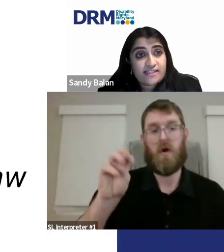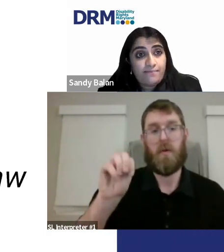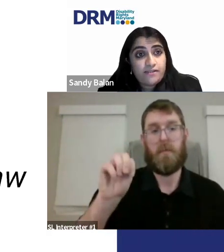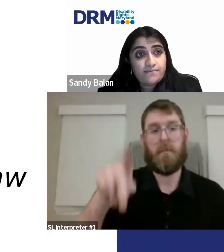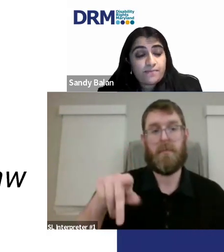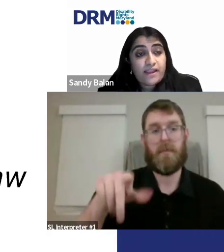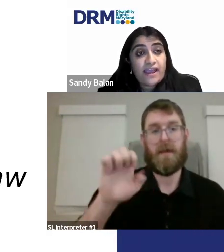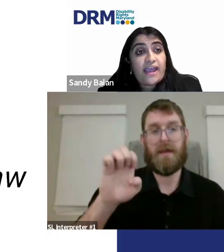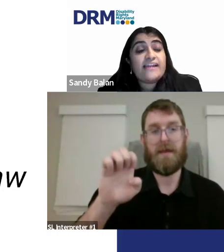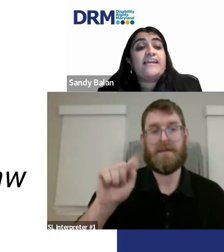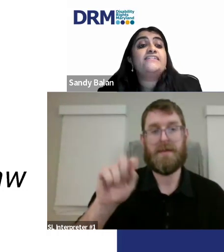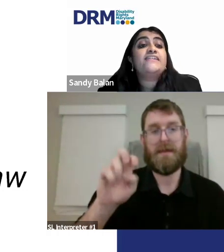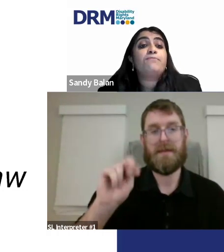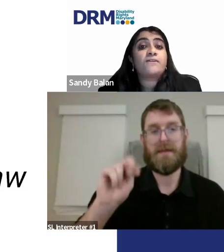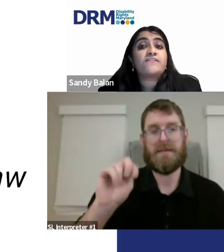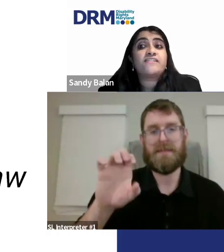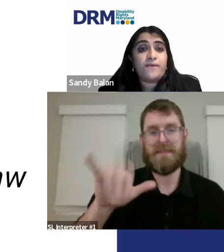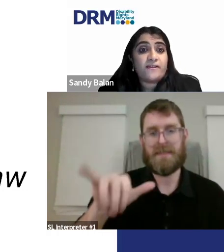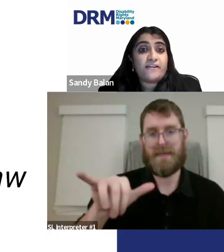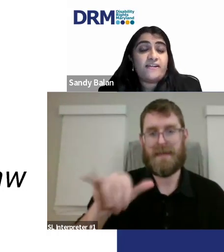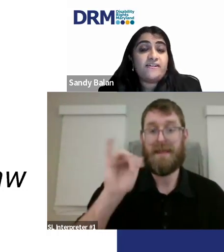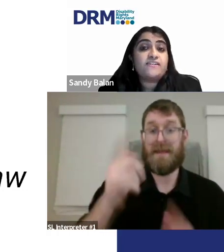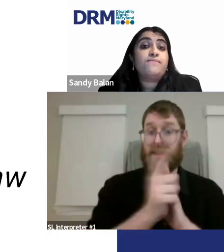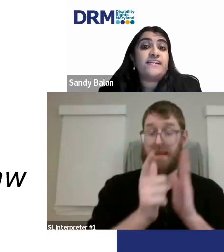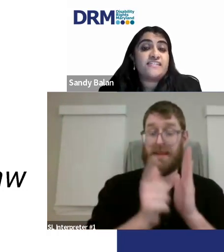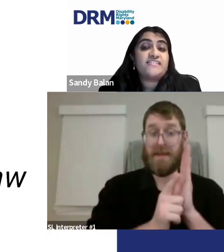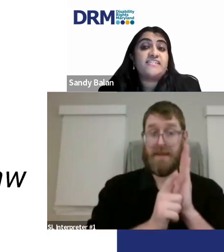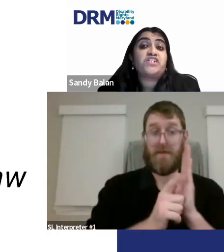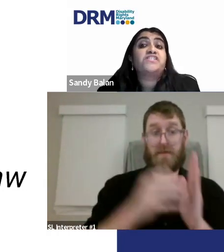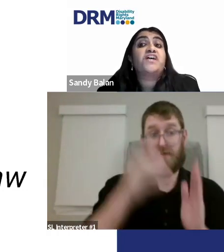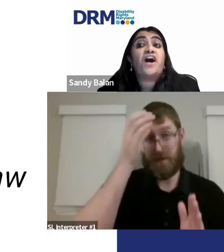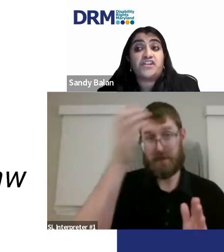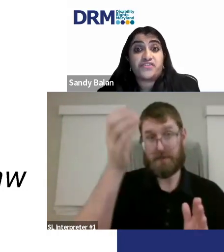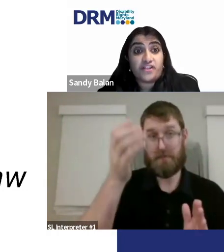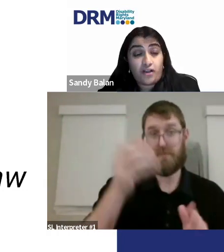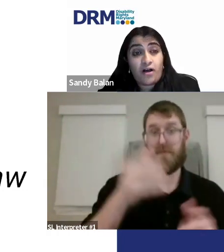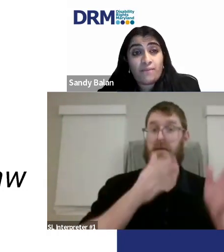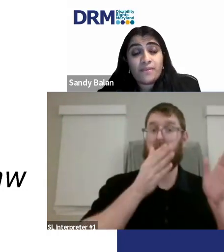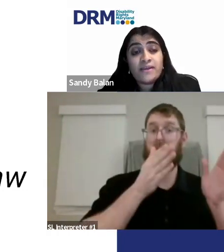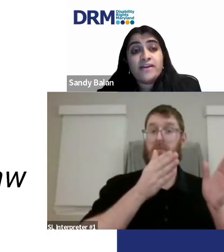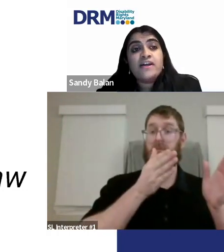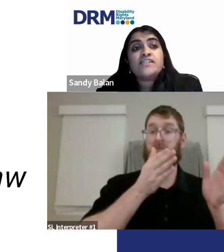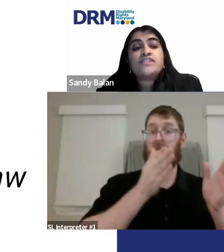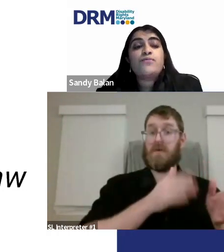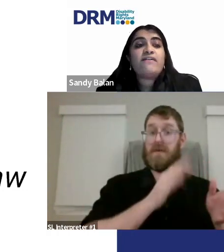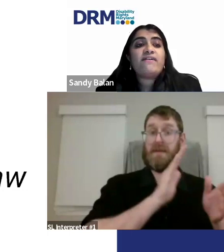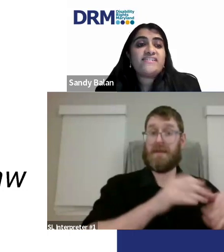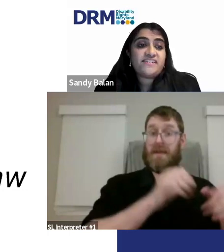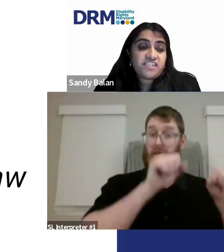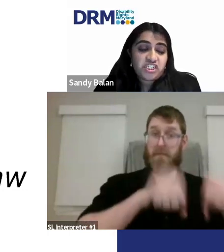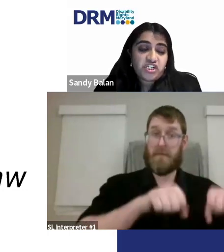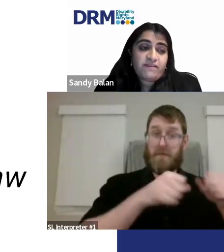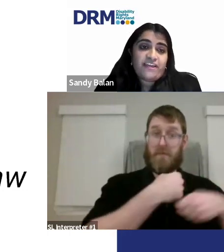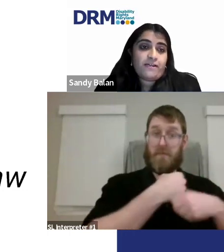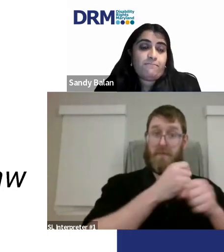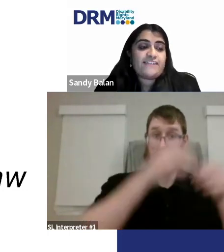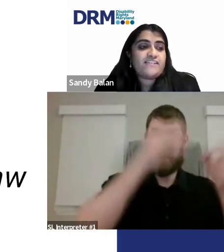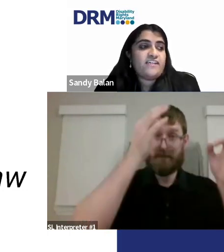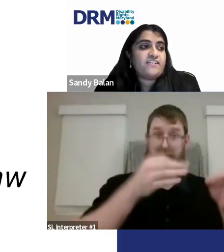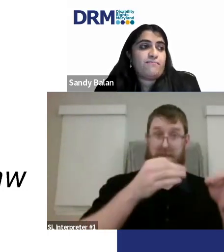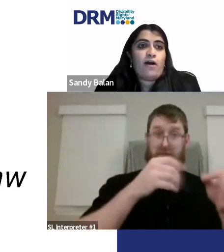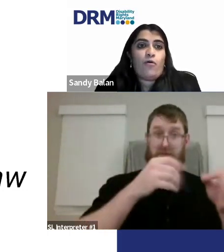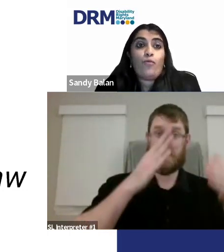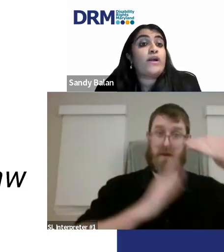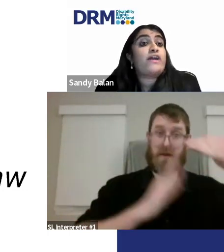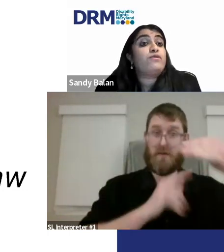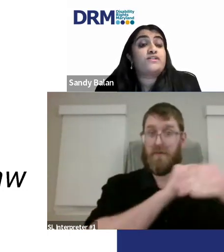legal concept, and it is a person's ability to make decisions under the law. So whereas decision-making